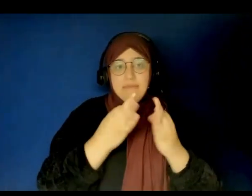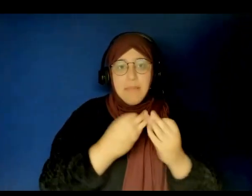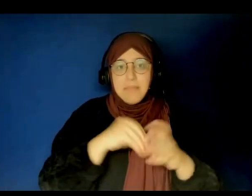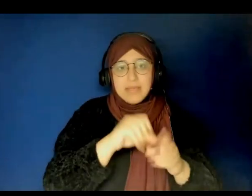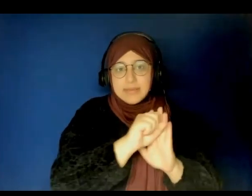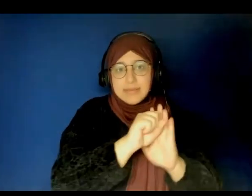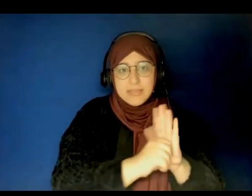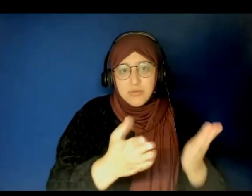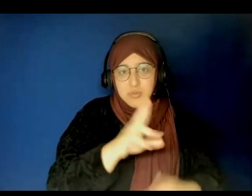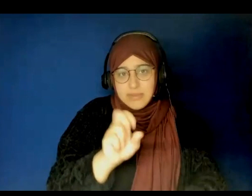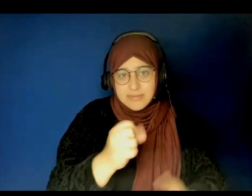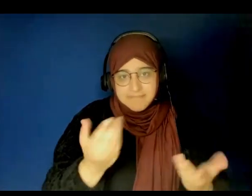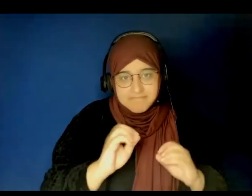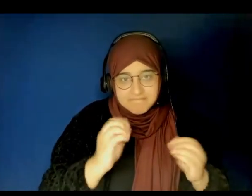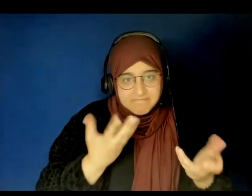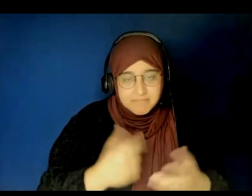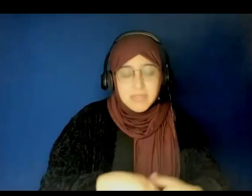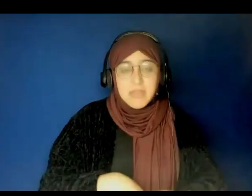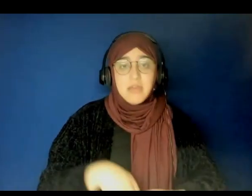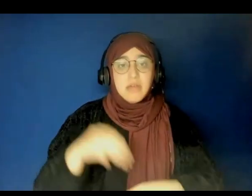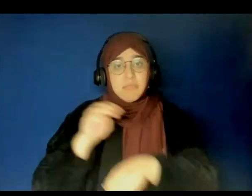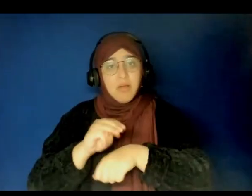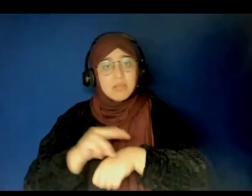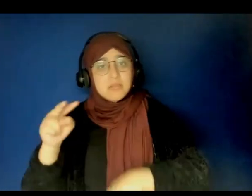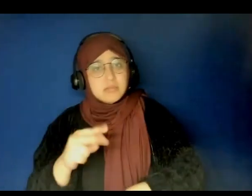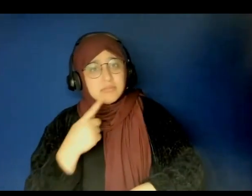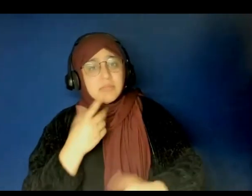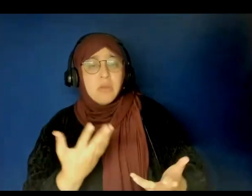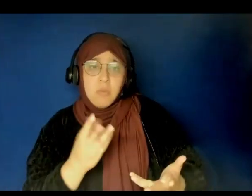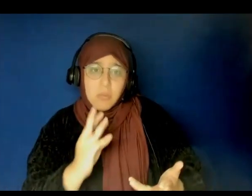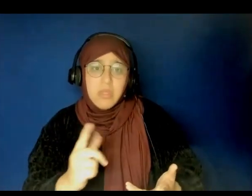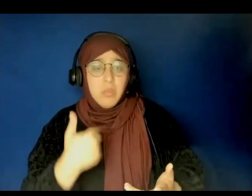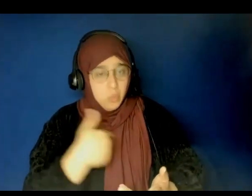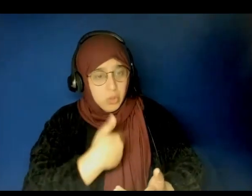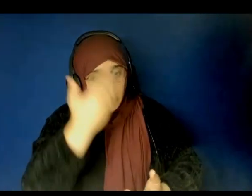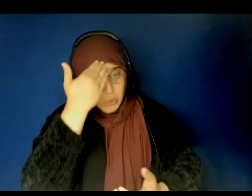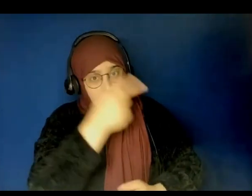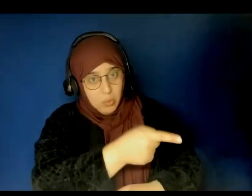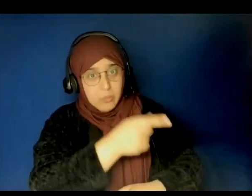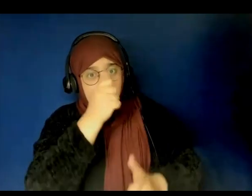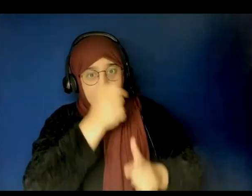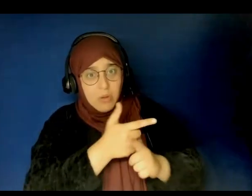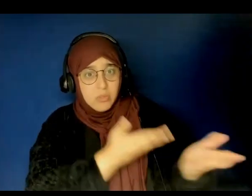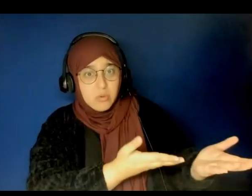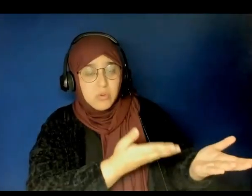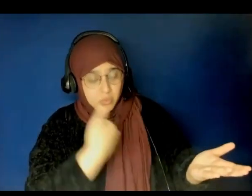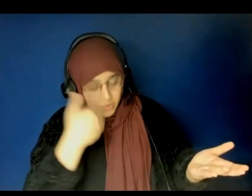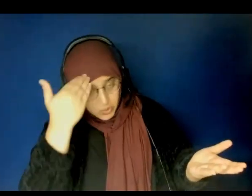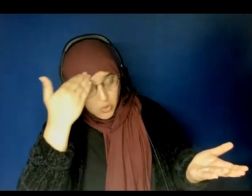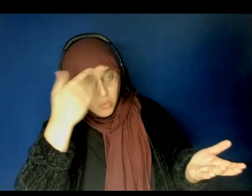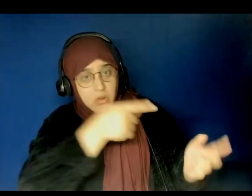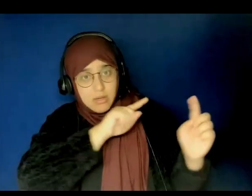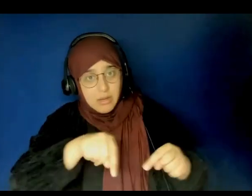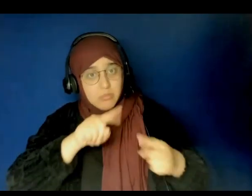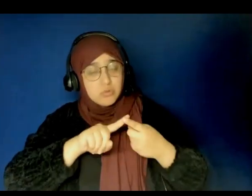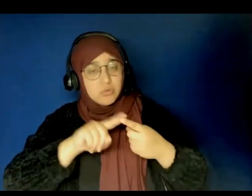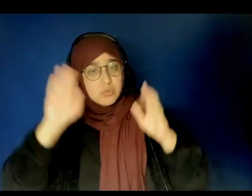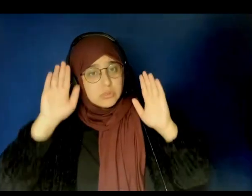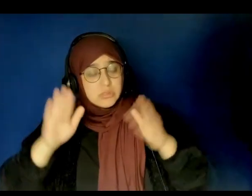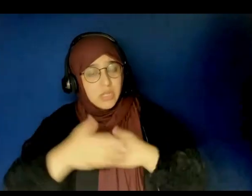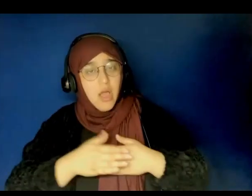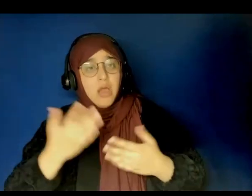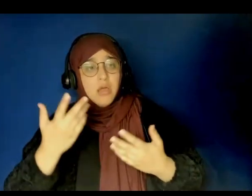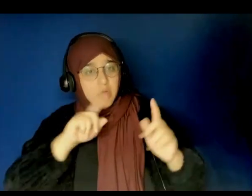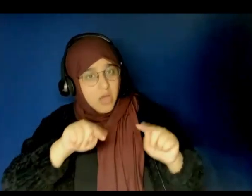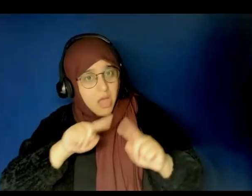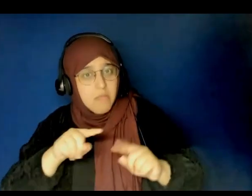And the masjid said, okay, well, we know this brother. He comes to Salah. He's been gone for some time.